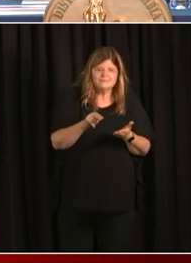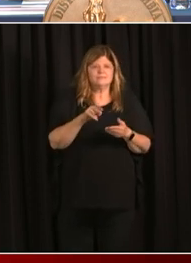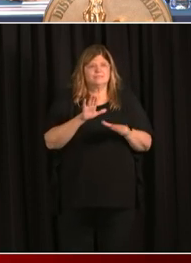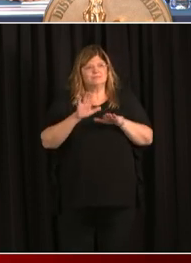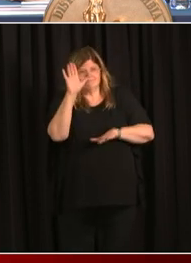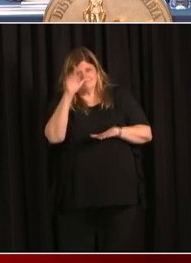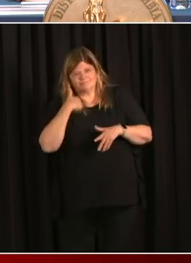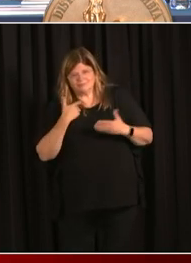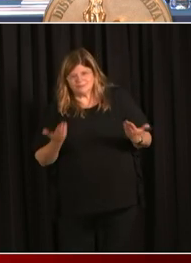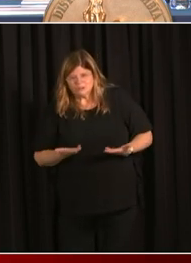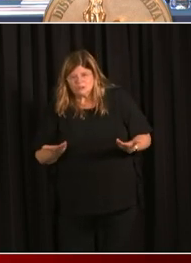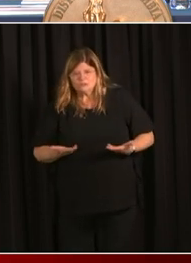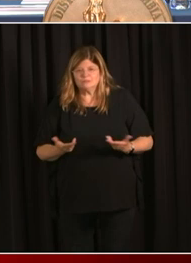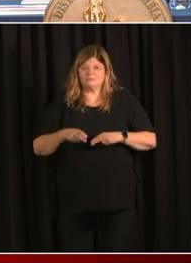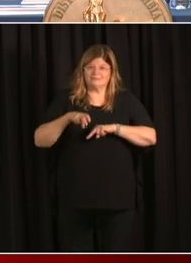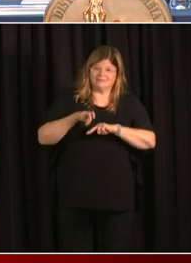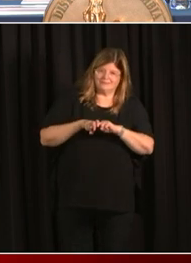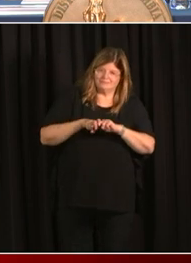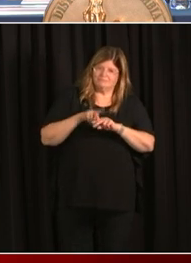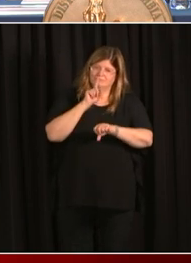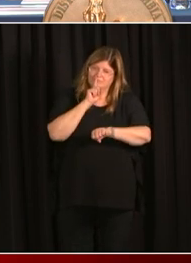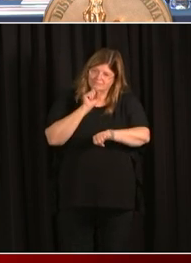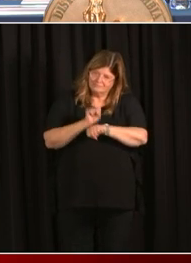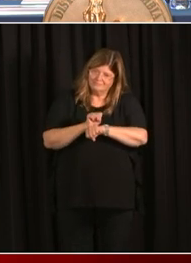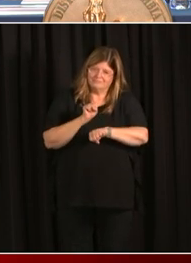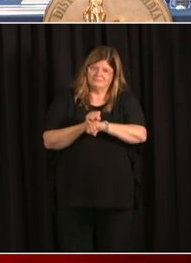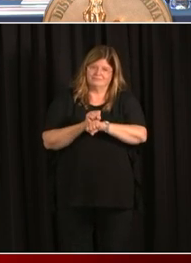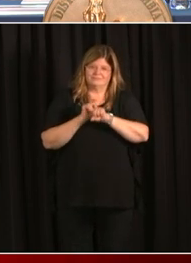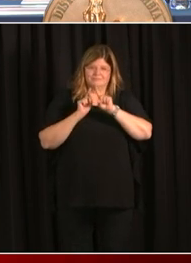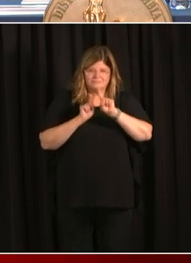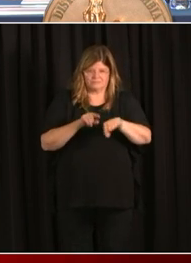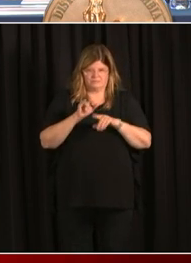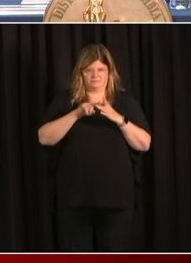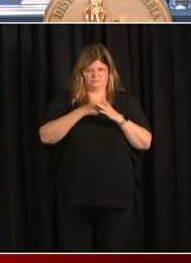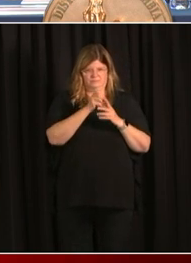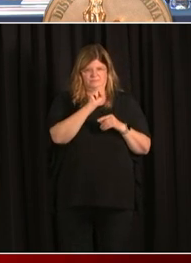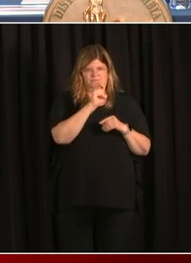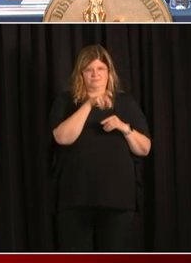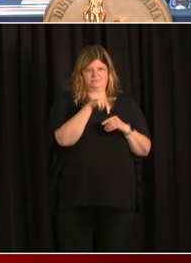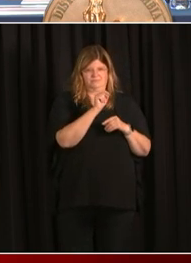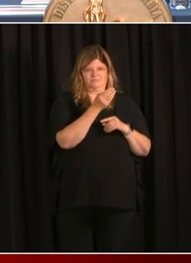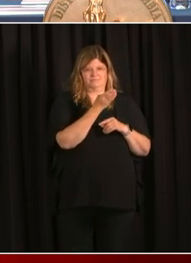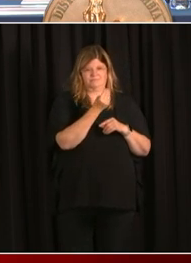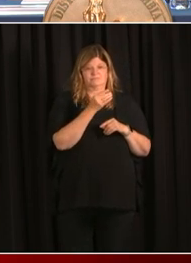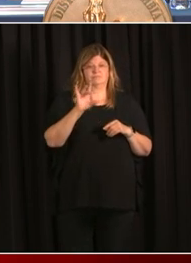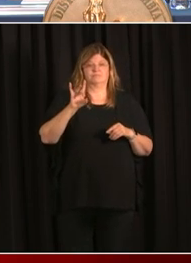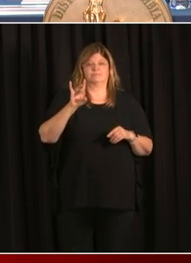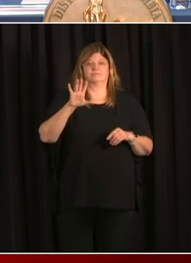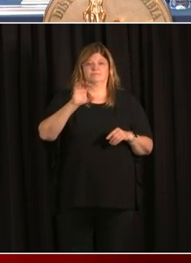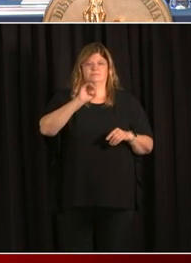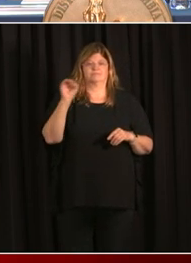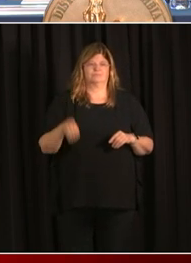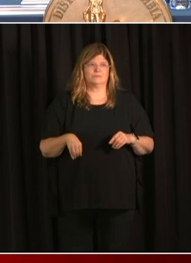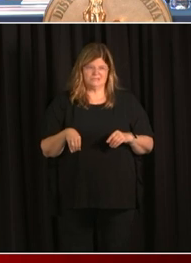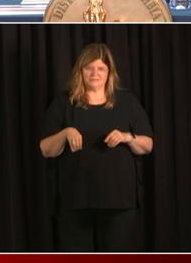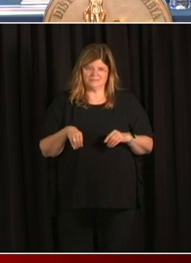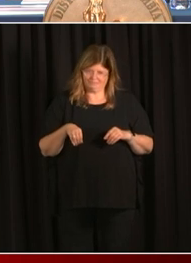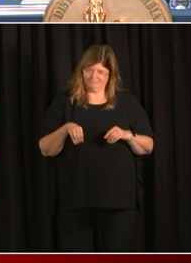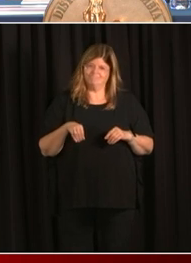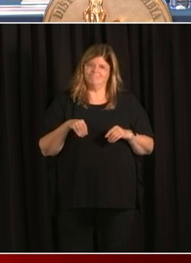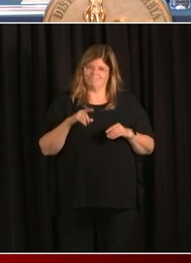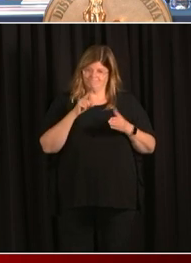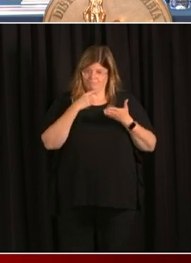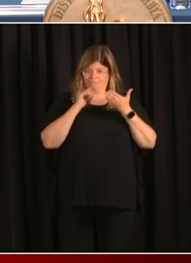our in-seat attendance on September 14th was 85%, and that is